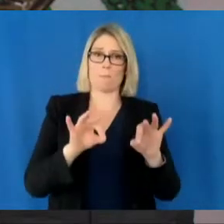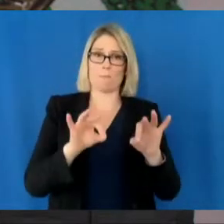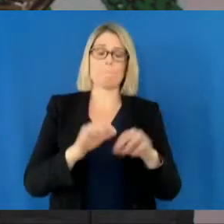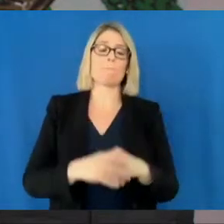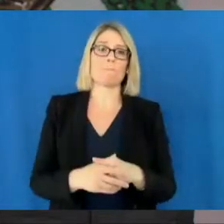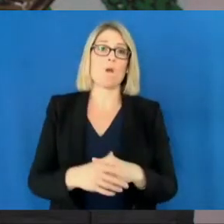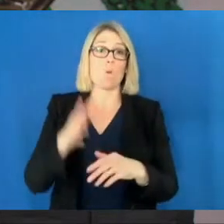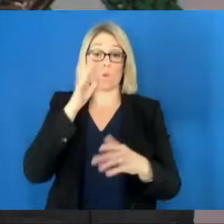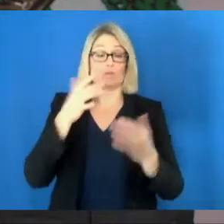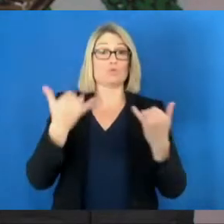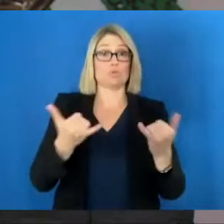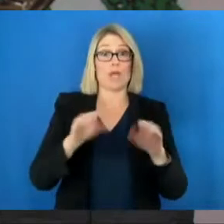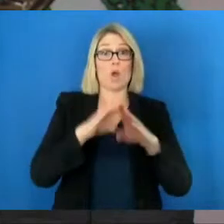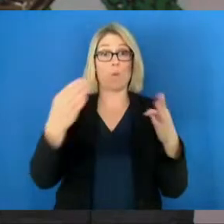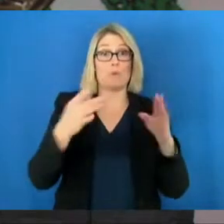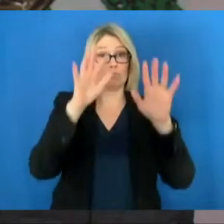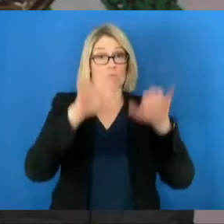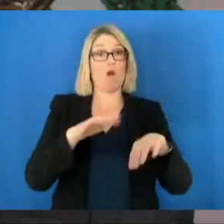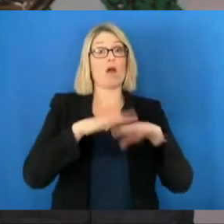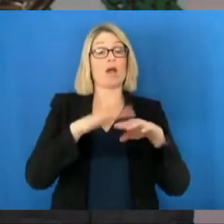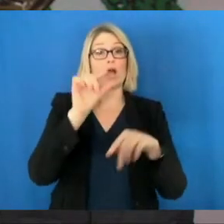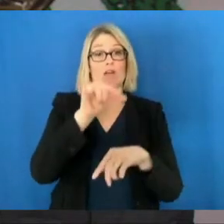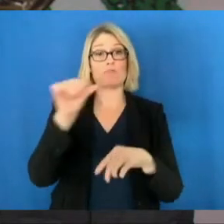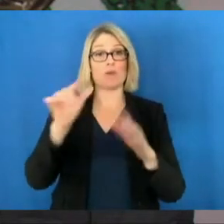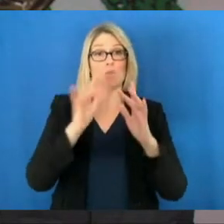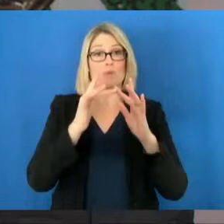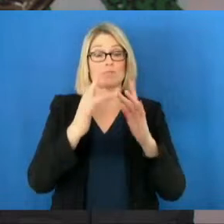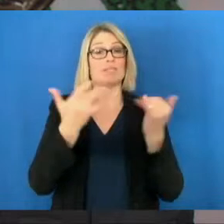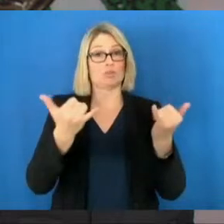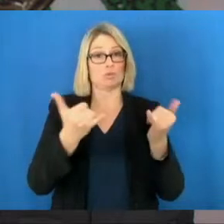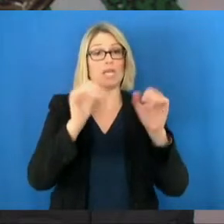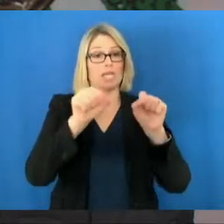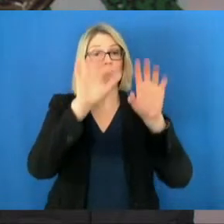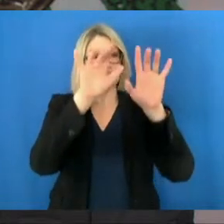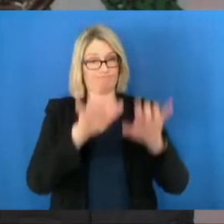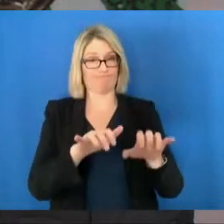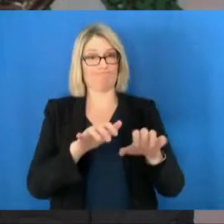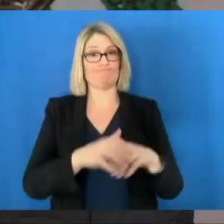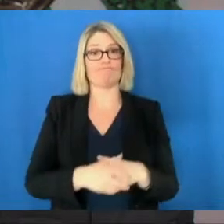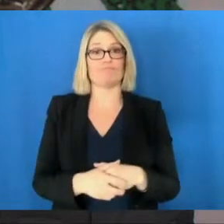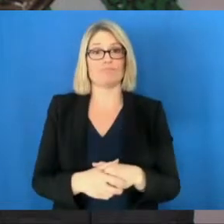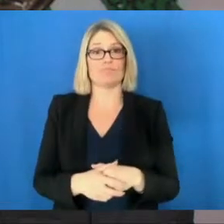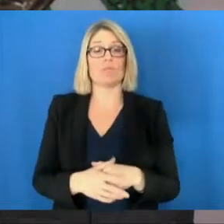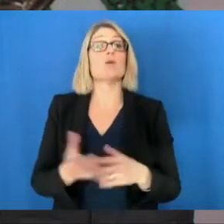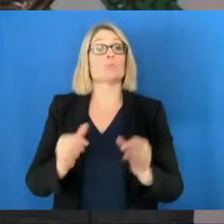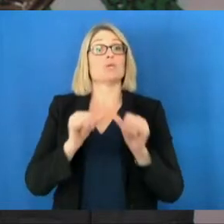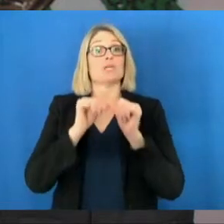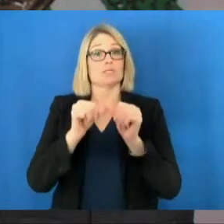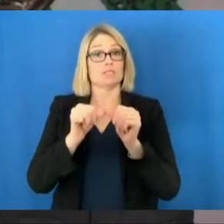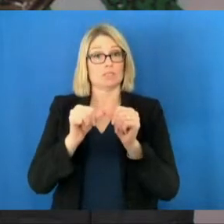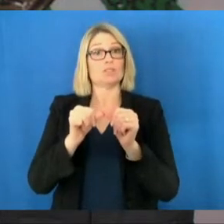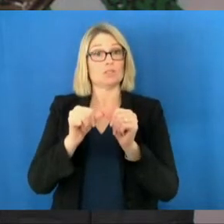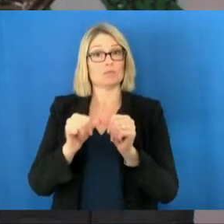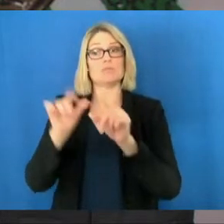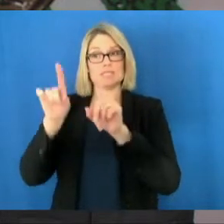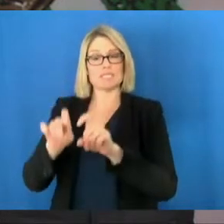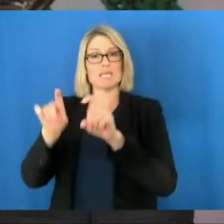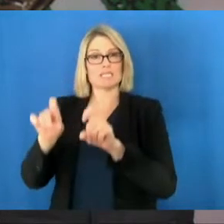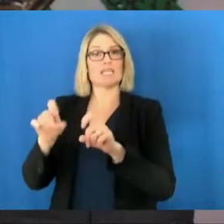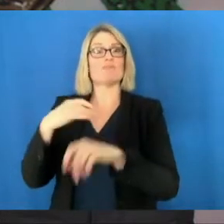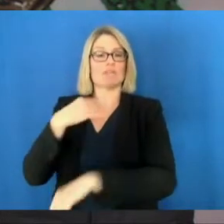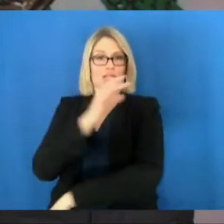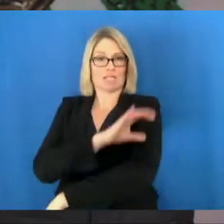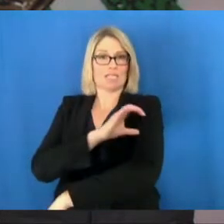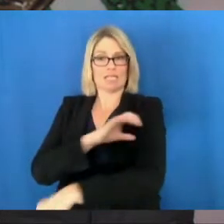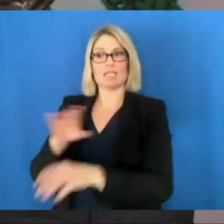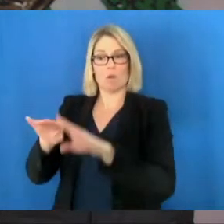later today on the government website. We continue to offer testing at our COVID-19 testing clinics, and we